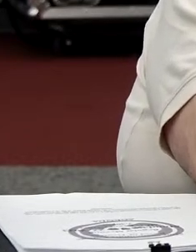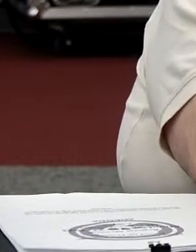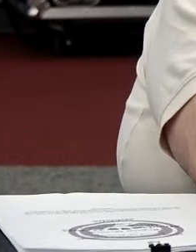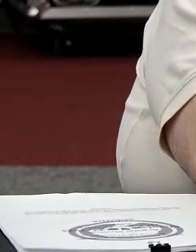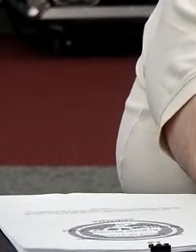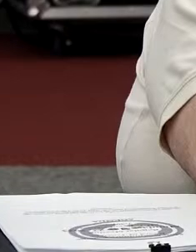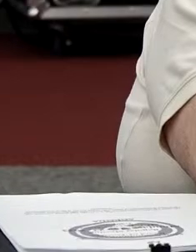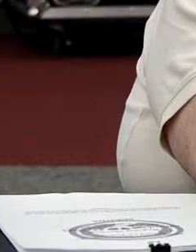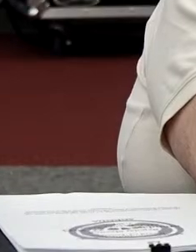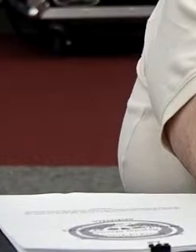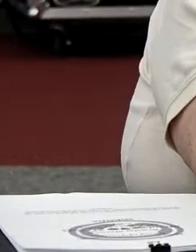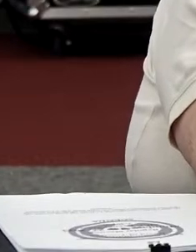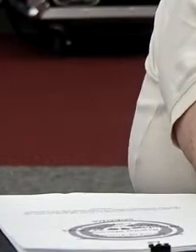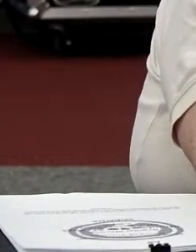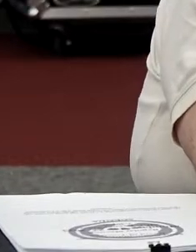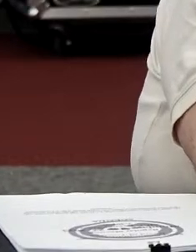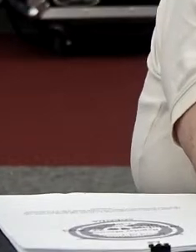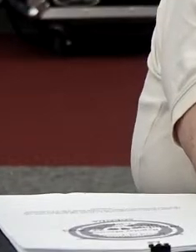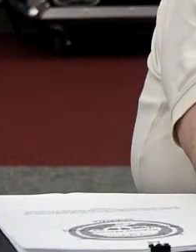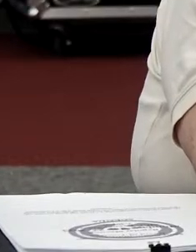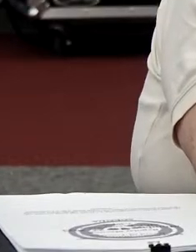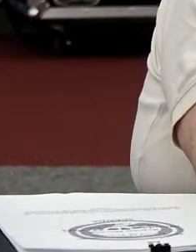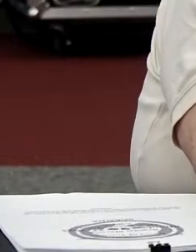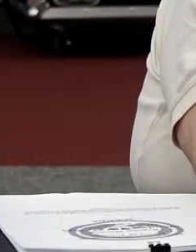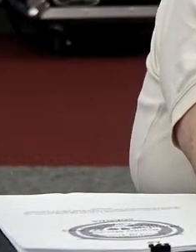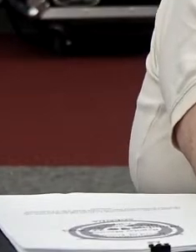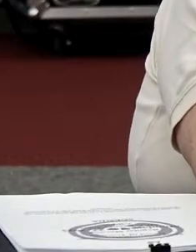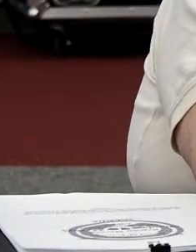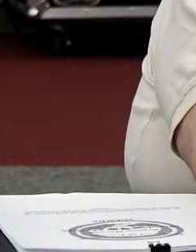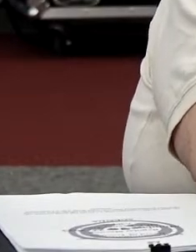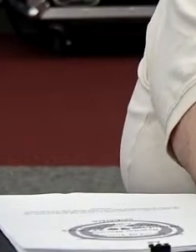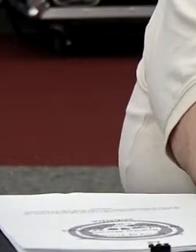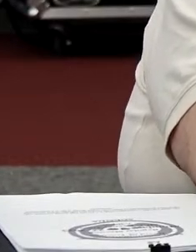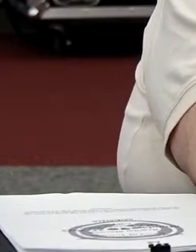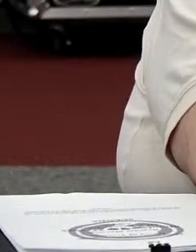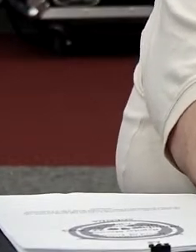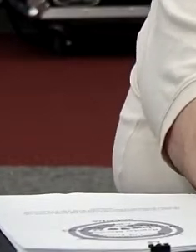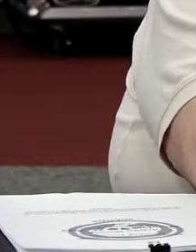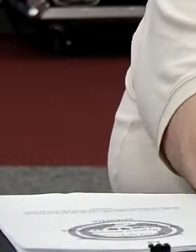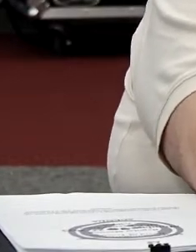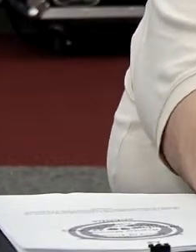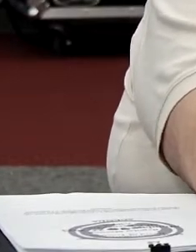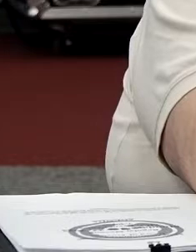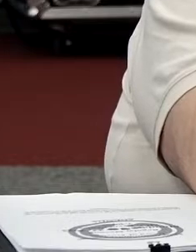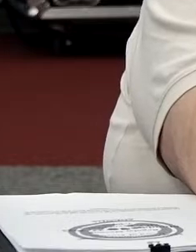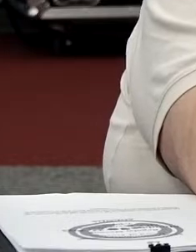that we no longer have a level playing field. Right.